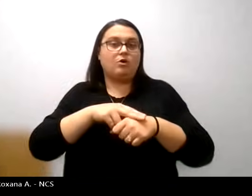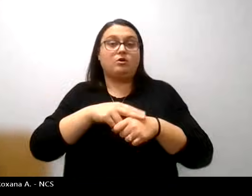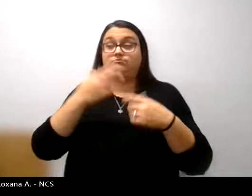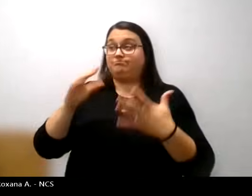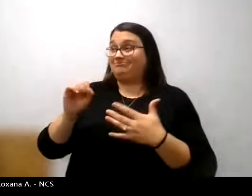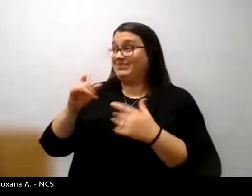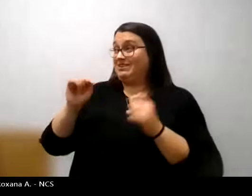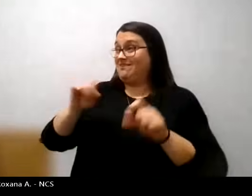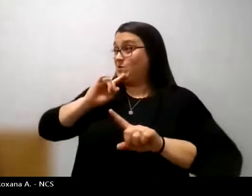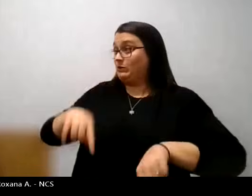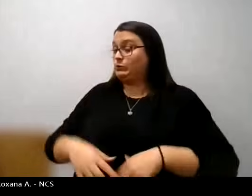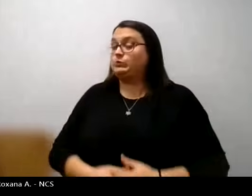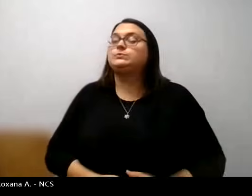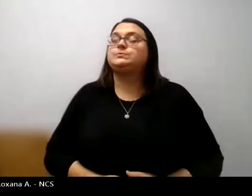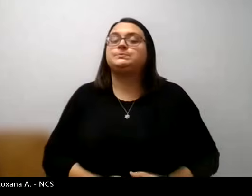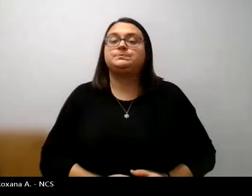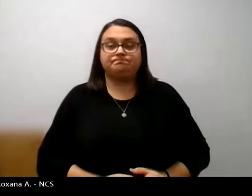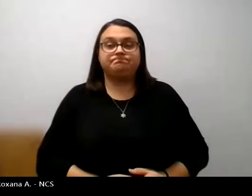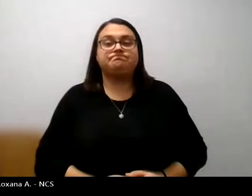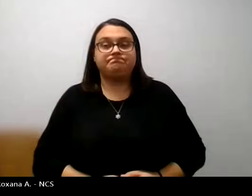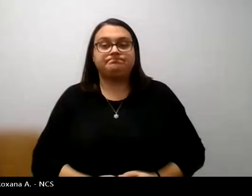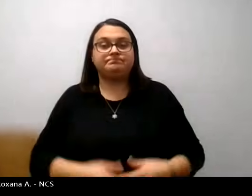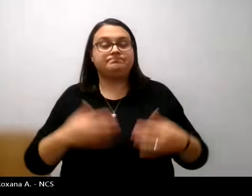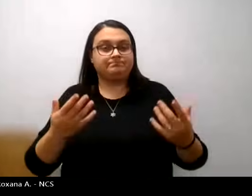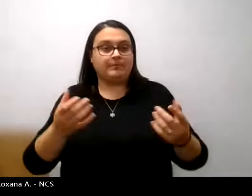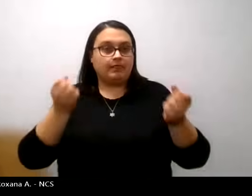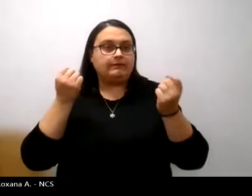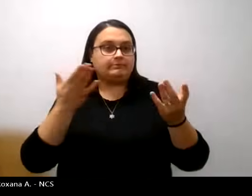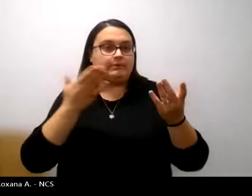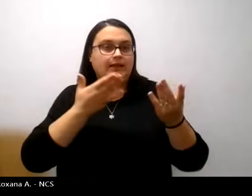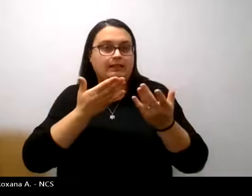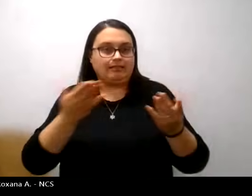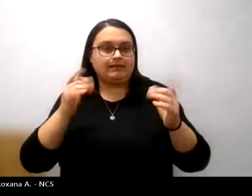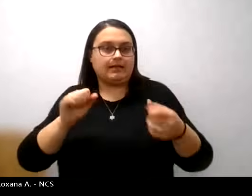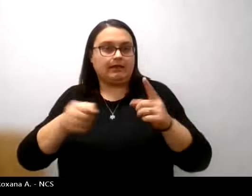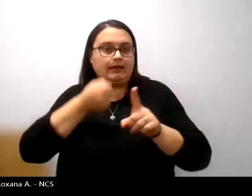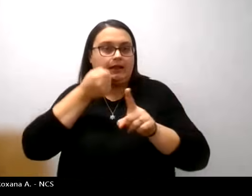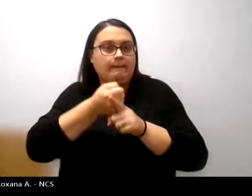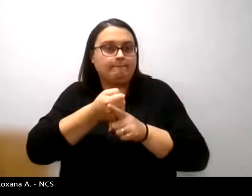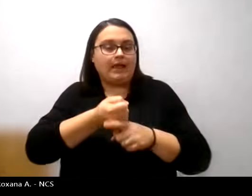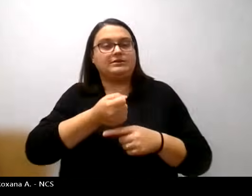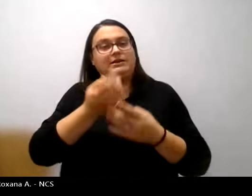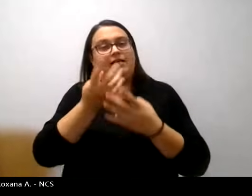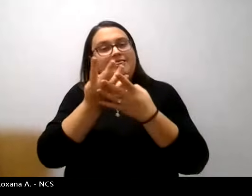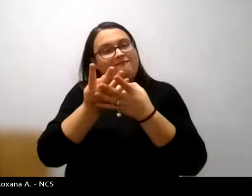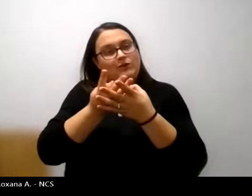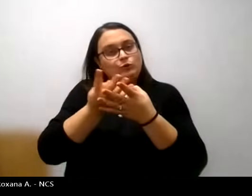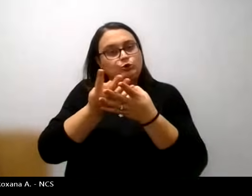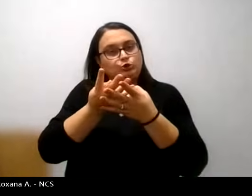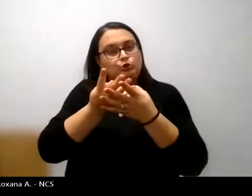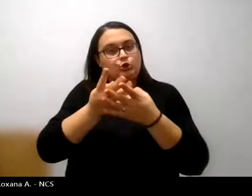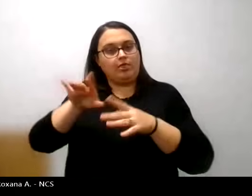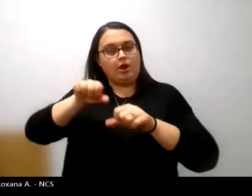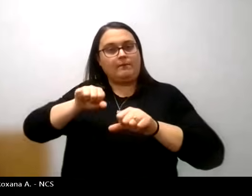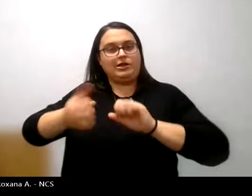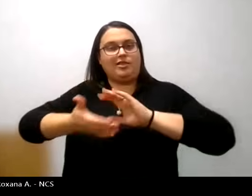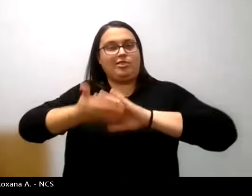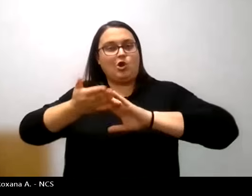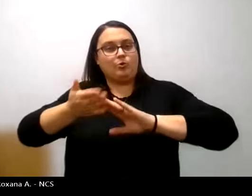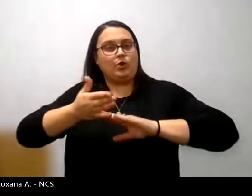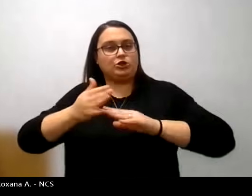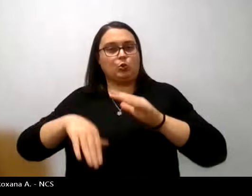answer that. Yeah, there's a lot of things that can impact filter abilities or operational